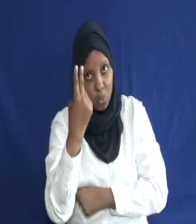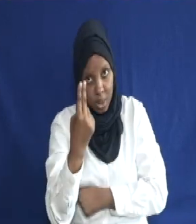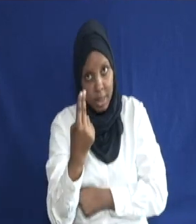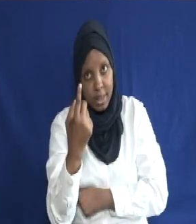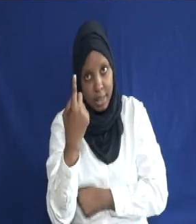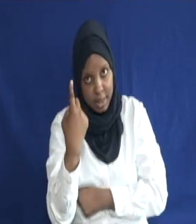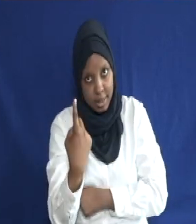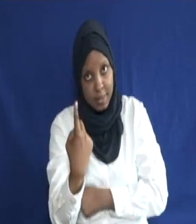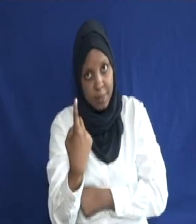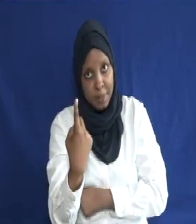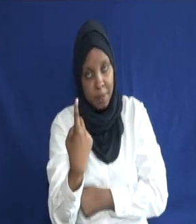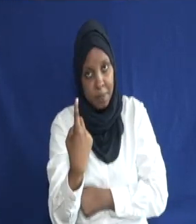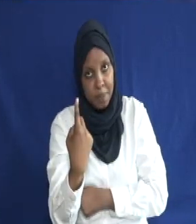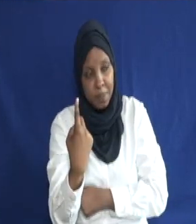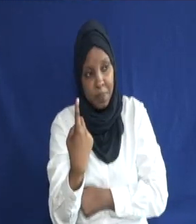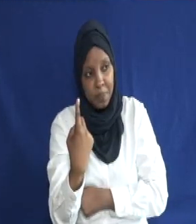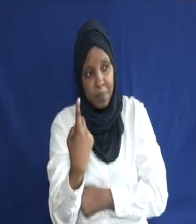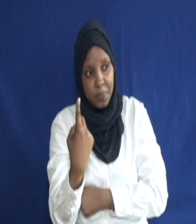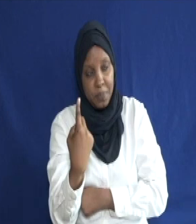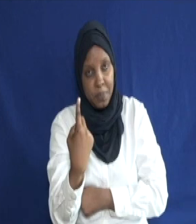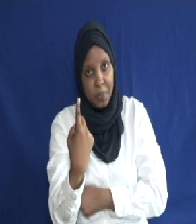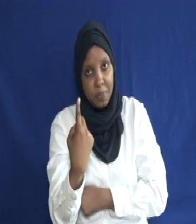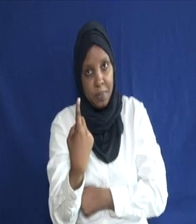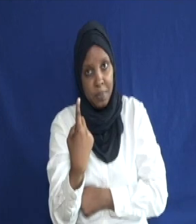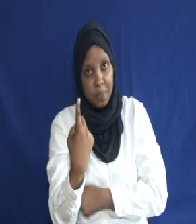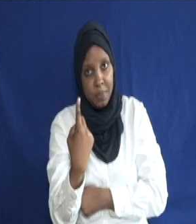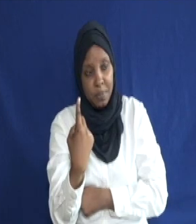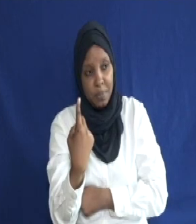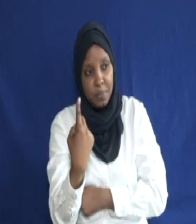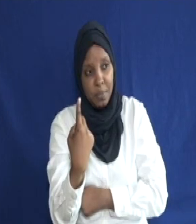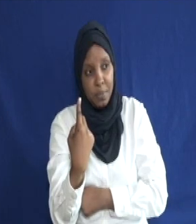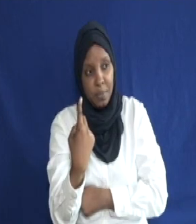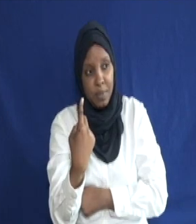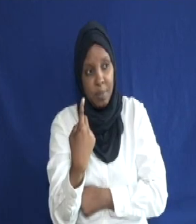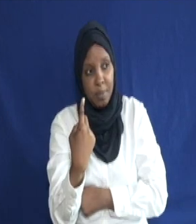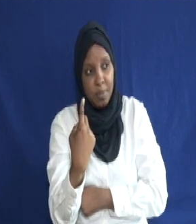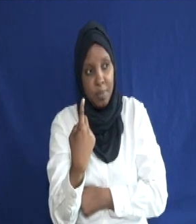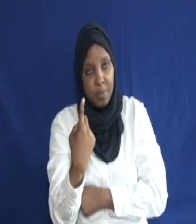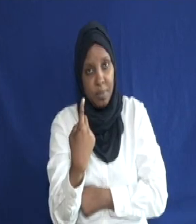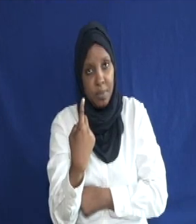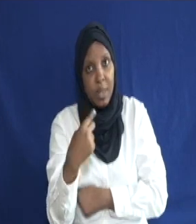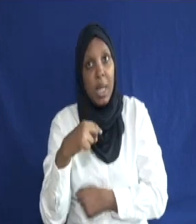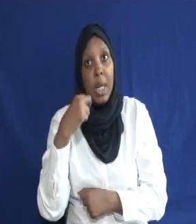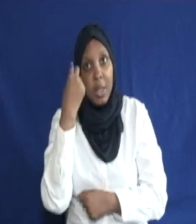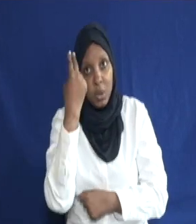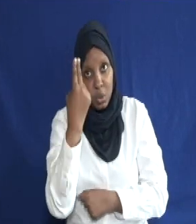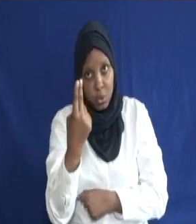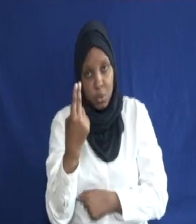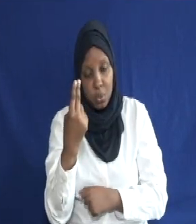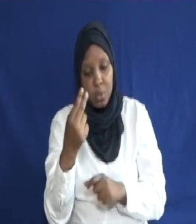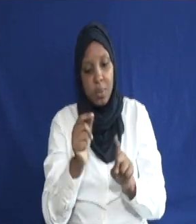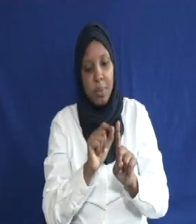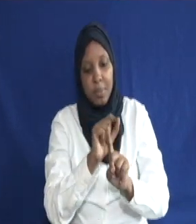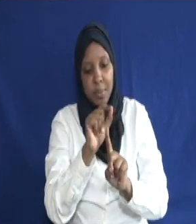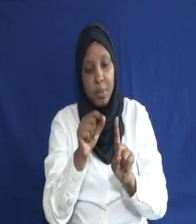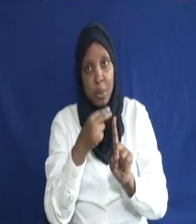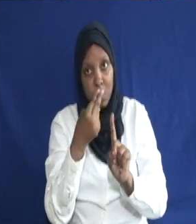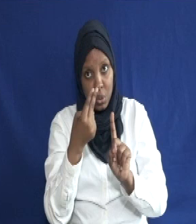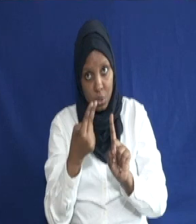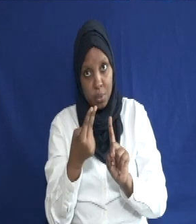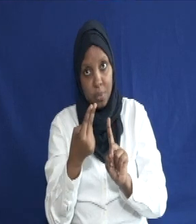1. Let's see how things could be when we want to write 2 cube.